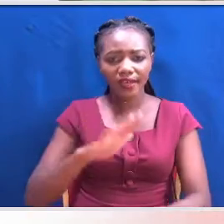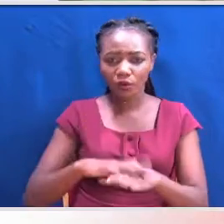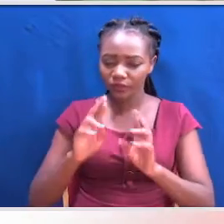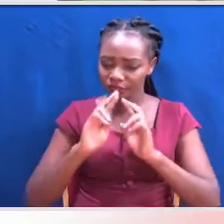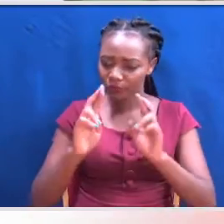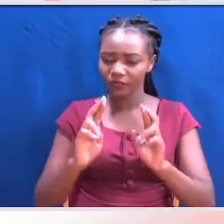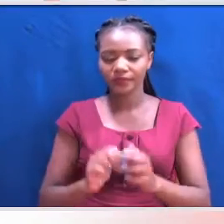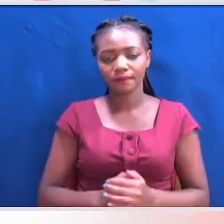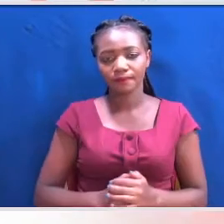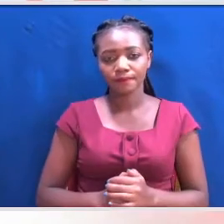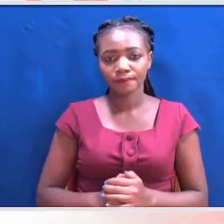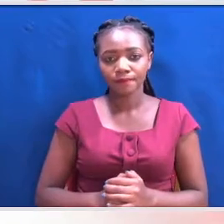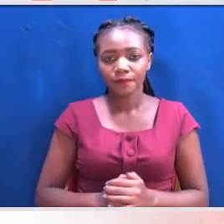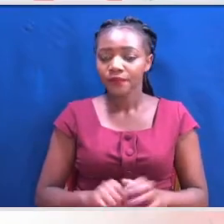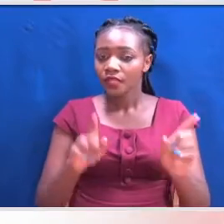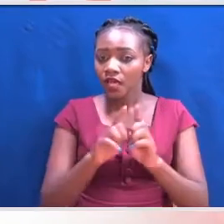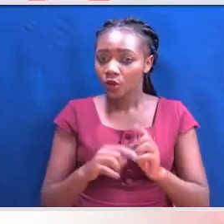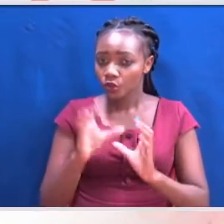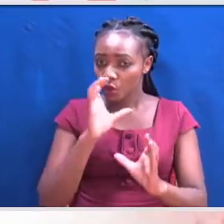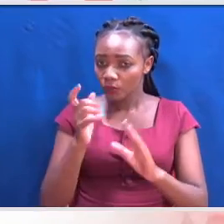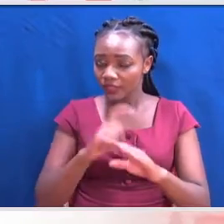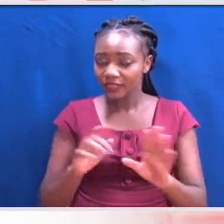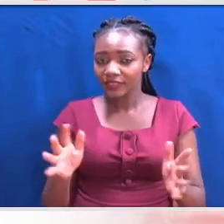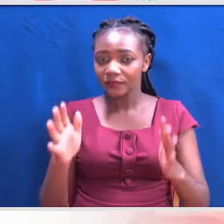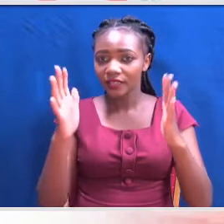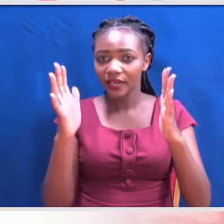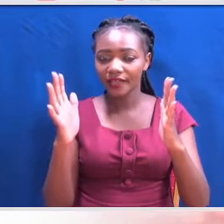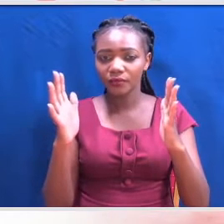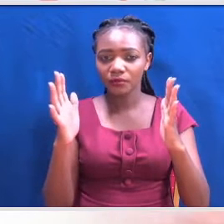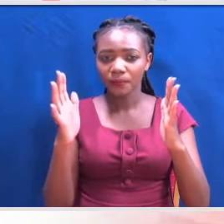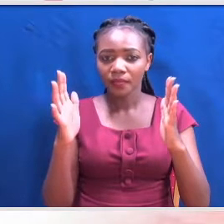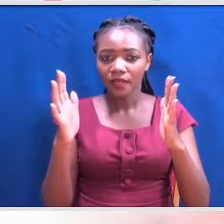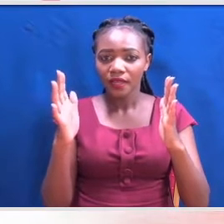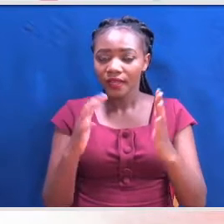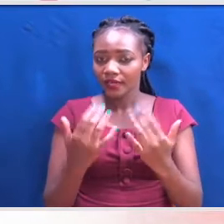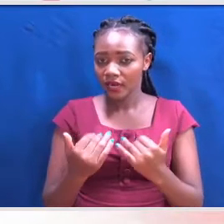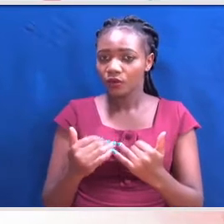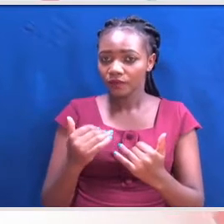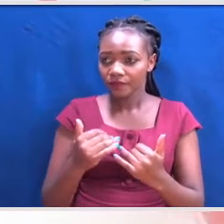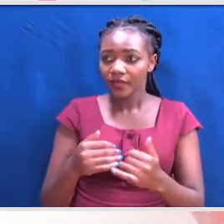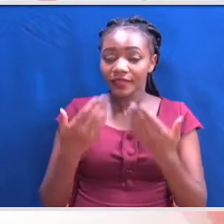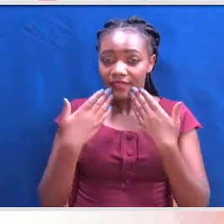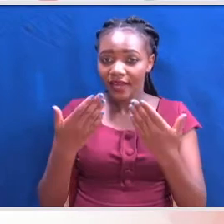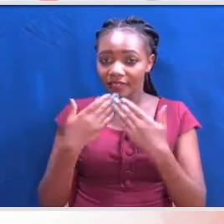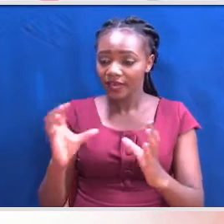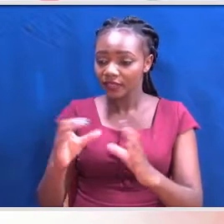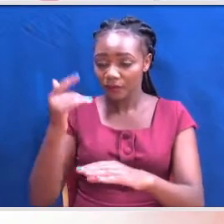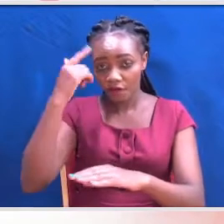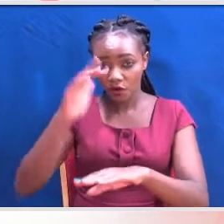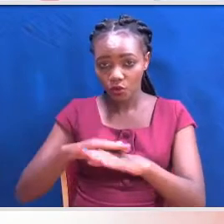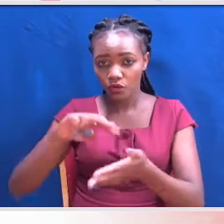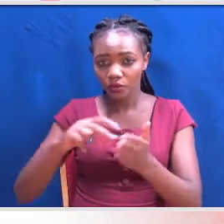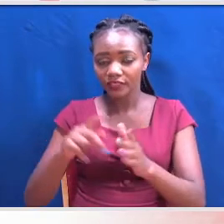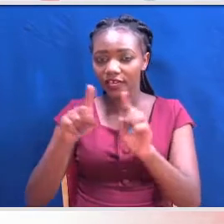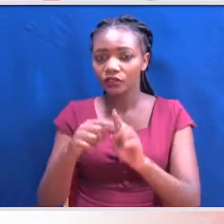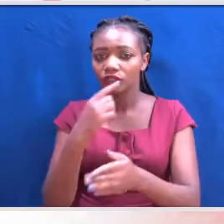inaendelea kumsaidia. While speaking at the ceremony, Kieni Member of Parliament Kanini Kega has hailed REREC for this project, saying that it will open